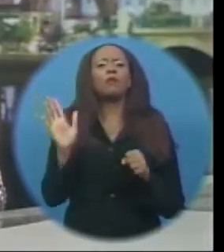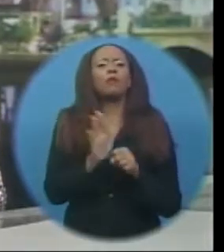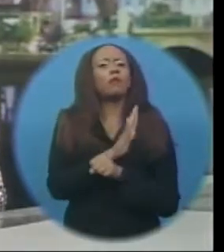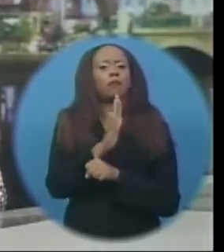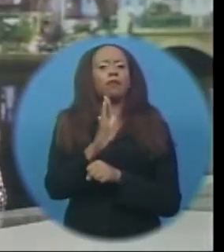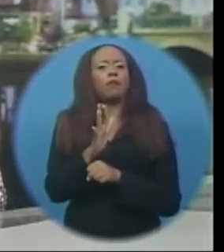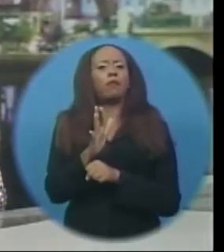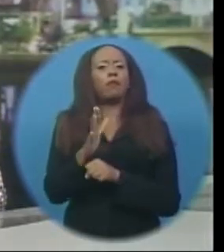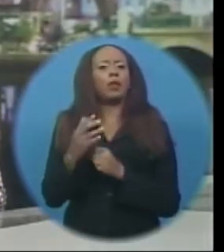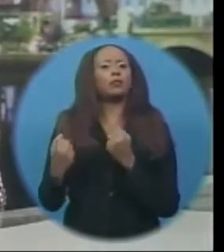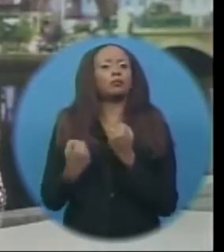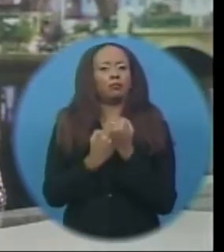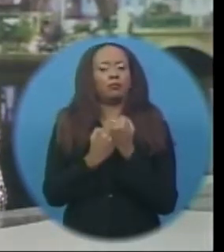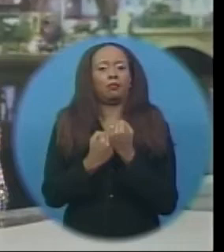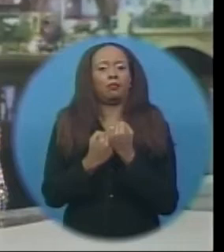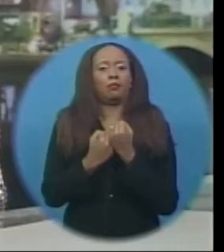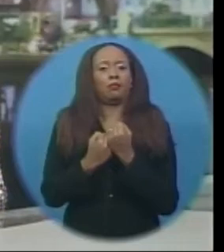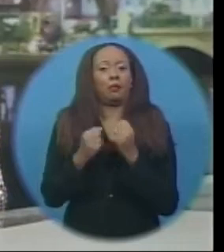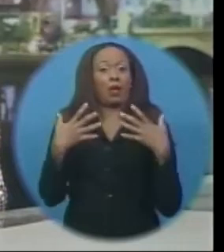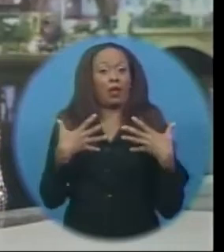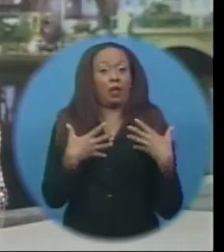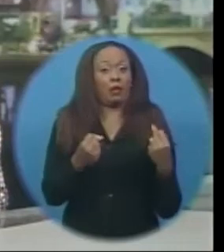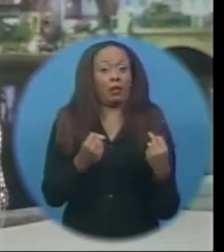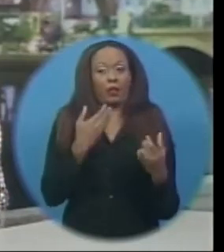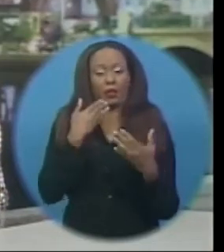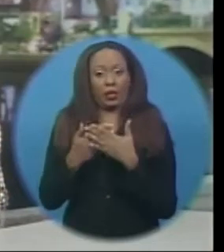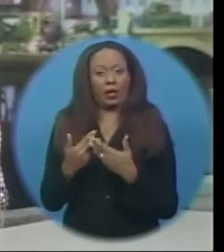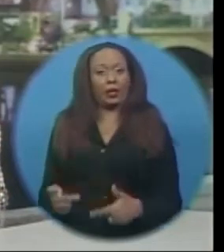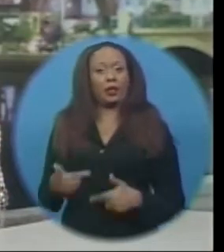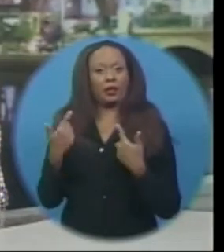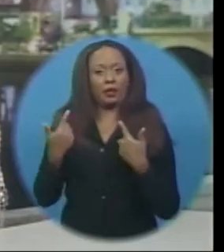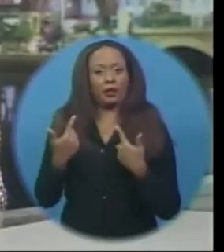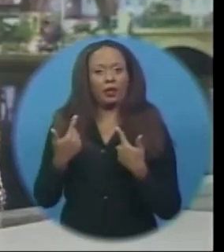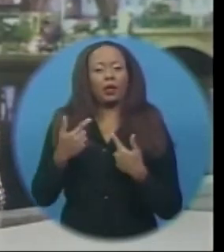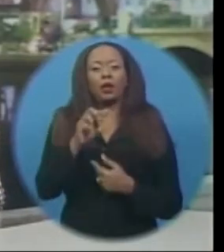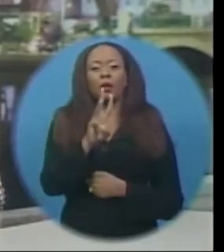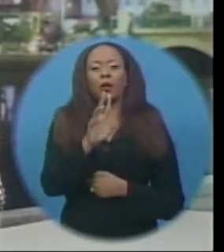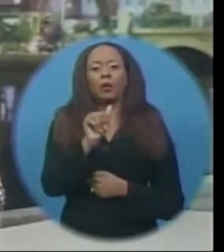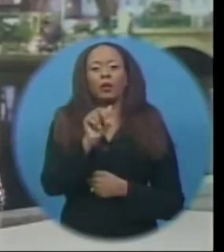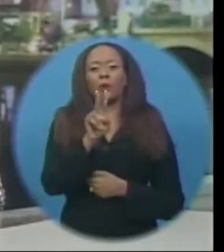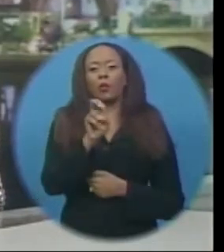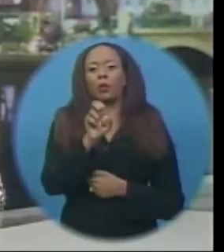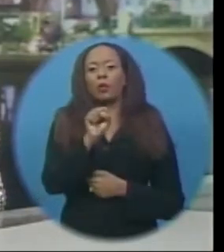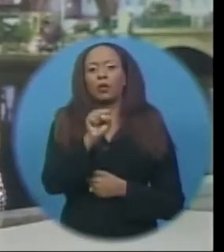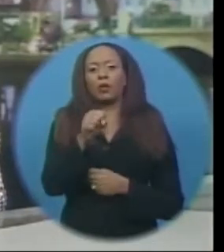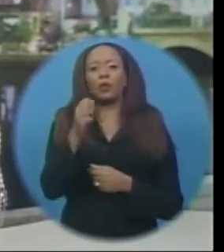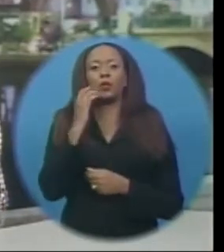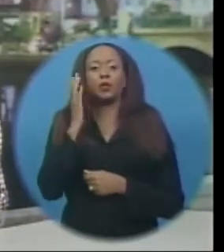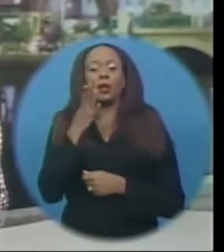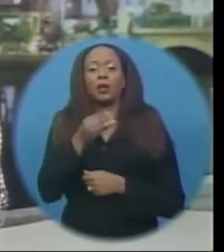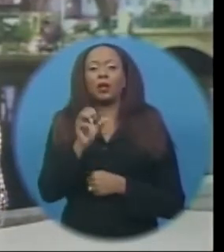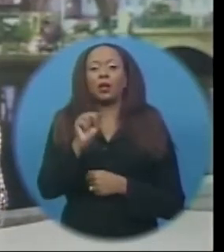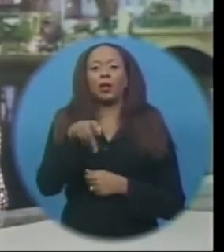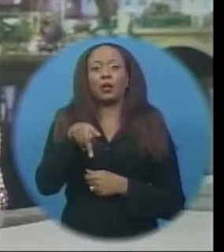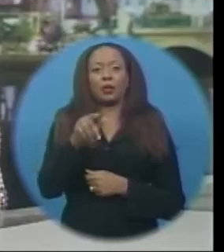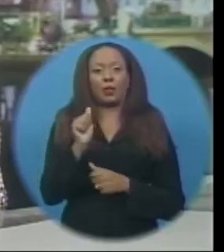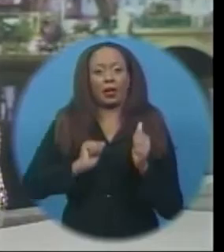board the health and wellness train. Shane Jones visited Waves Hotel and Spa during its week of activities for